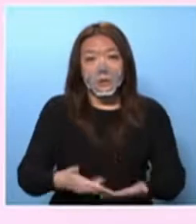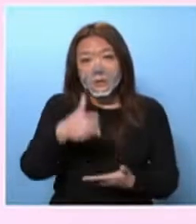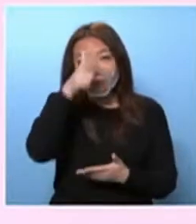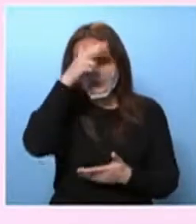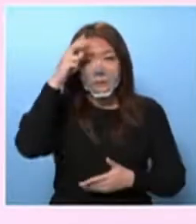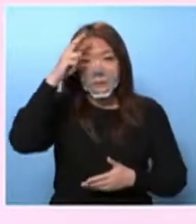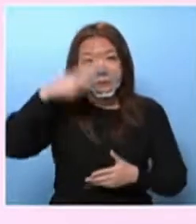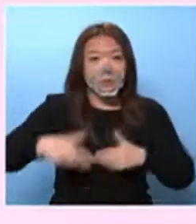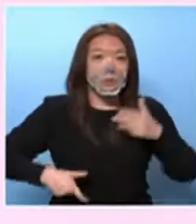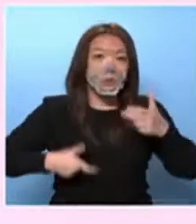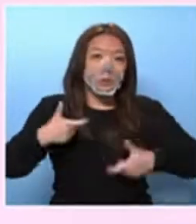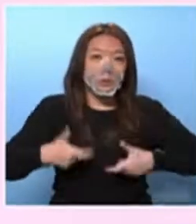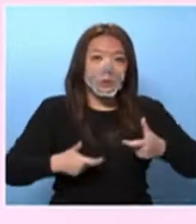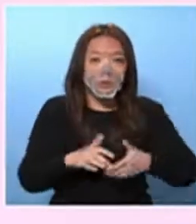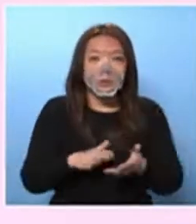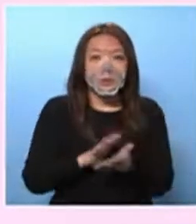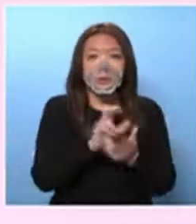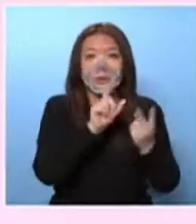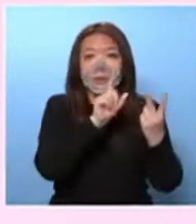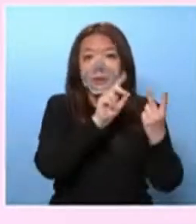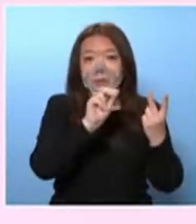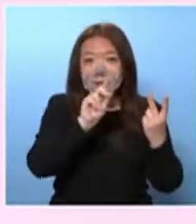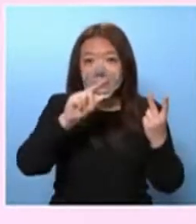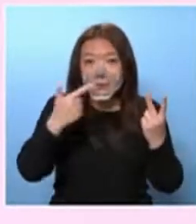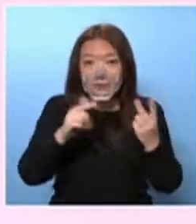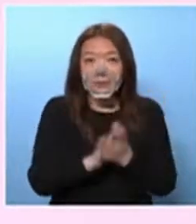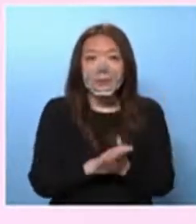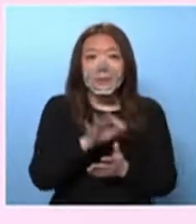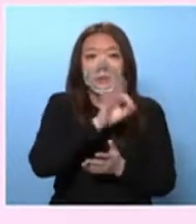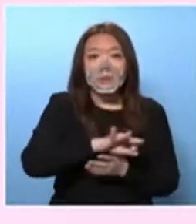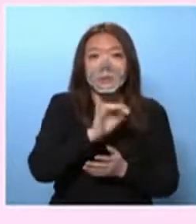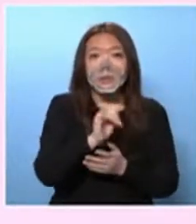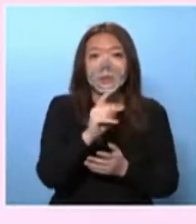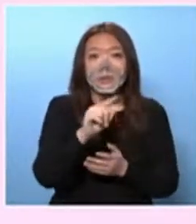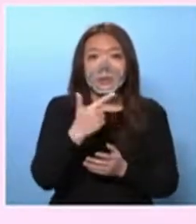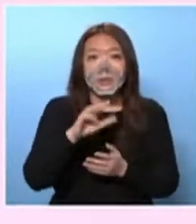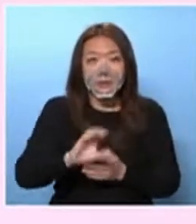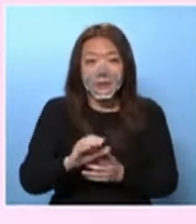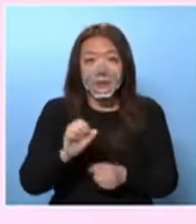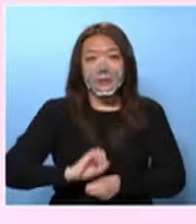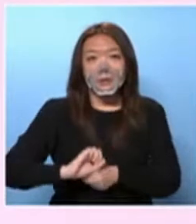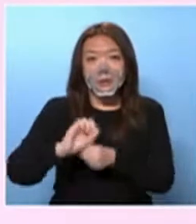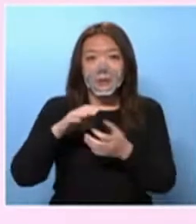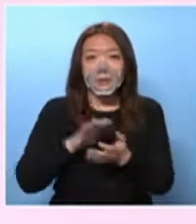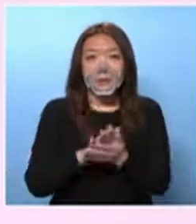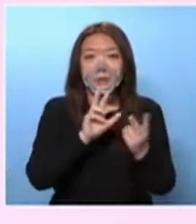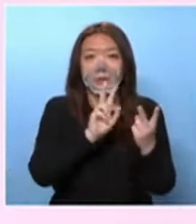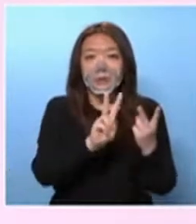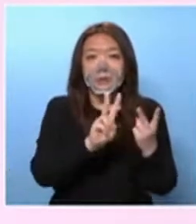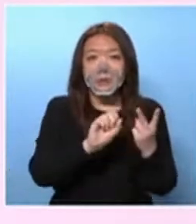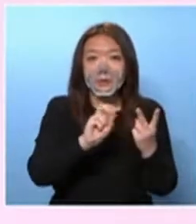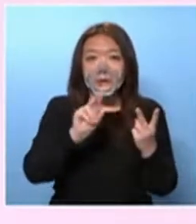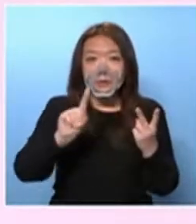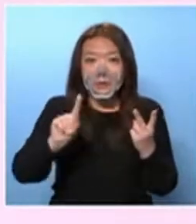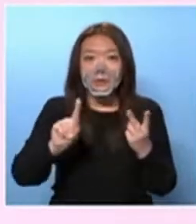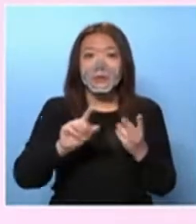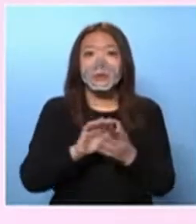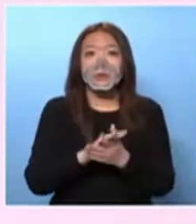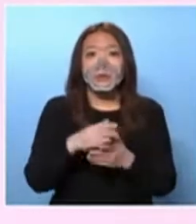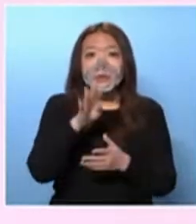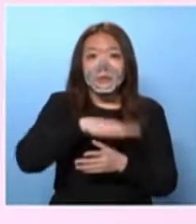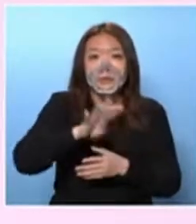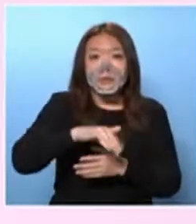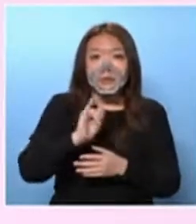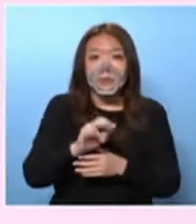The recurrent expenditure of the current term government increased from $361.8 billion in year 2017 to